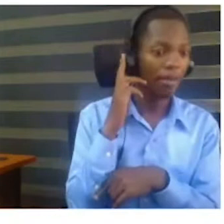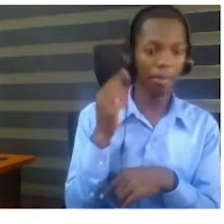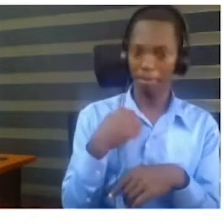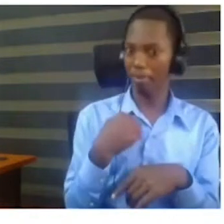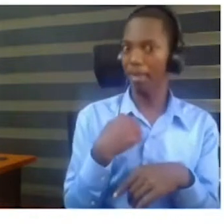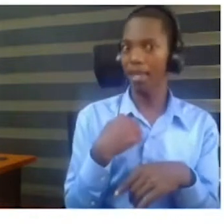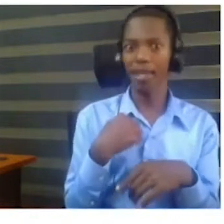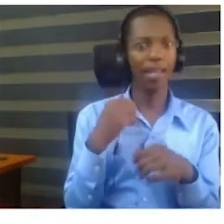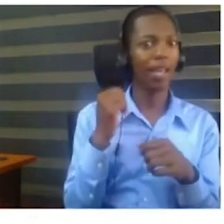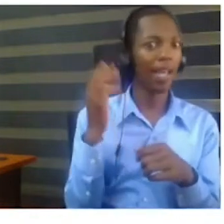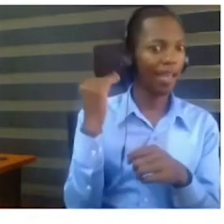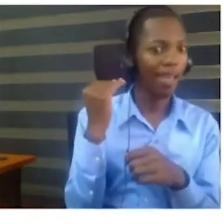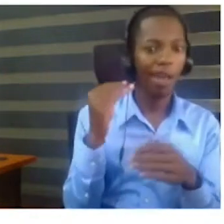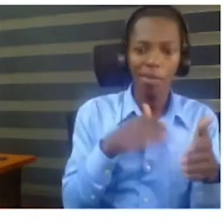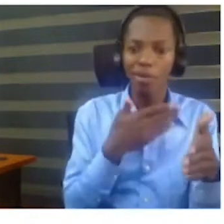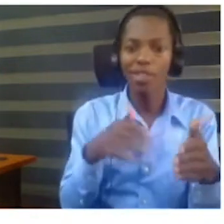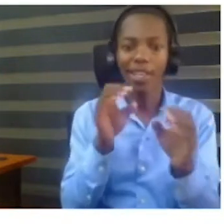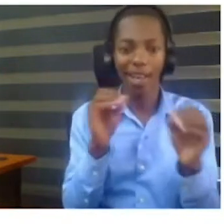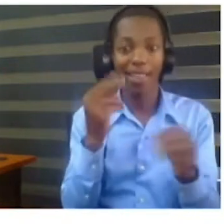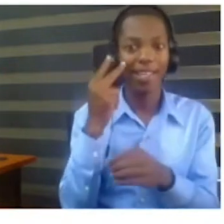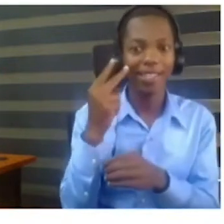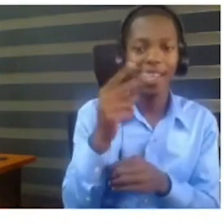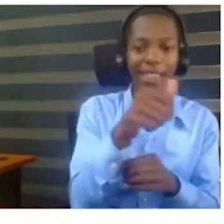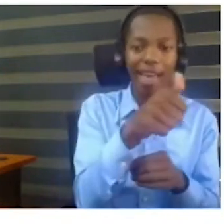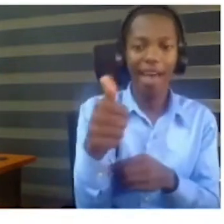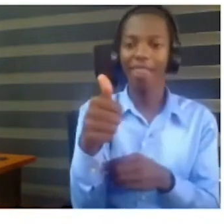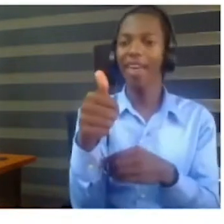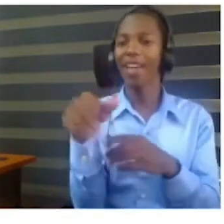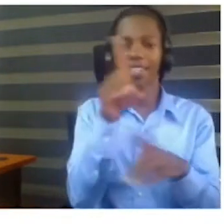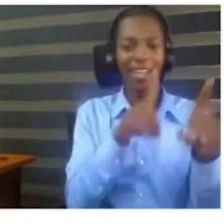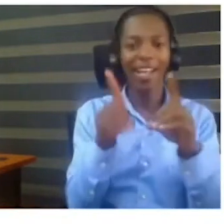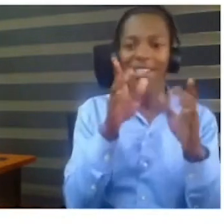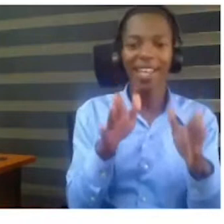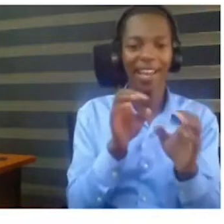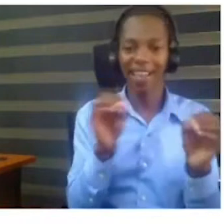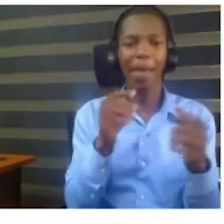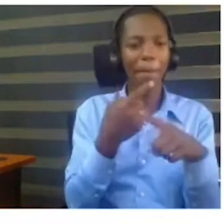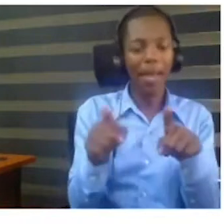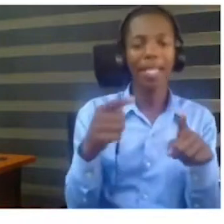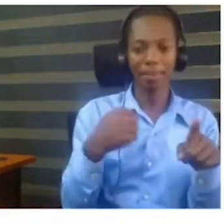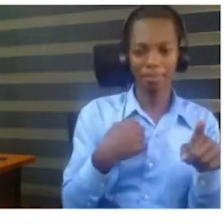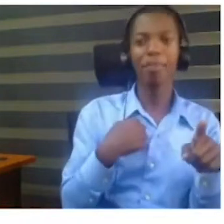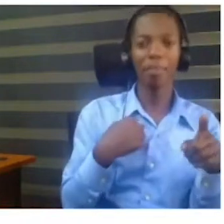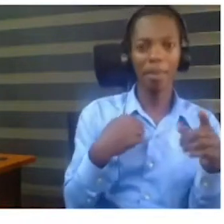music, but I could feel the beat through the hands and shoulders of the people I danced with.